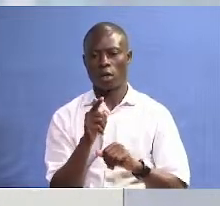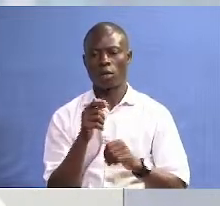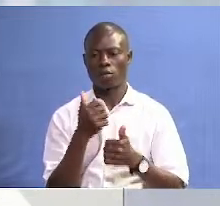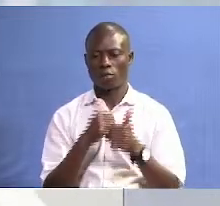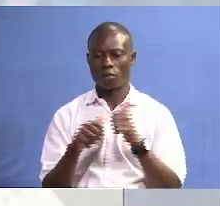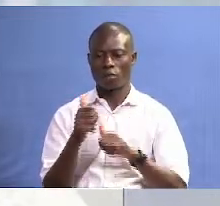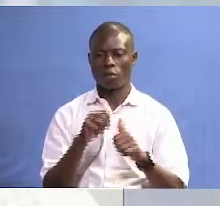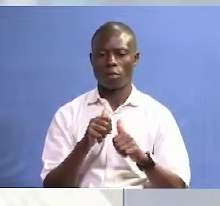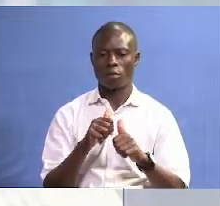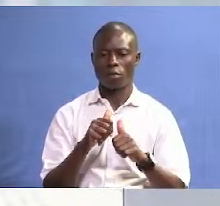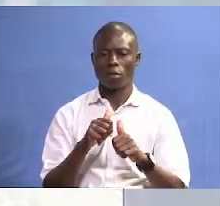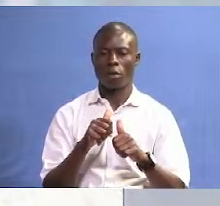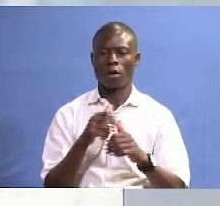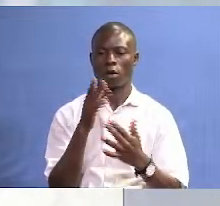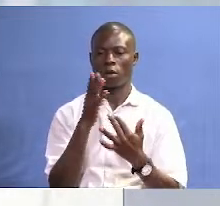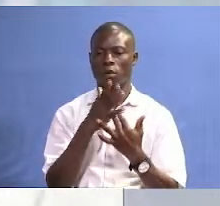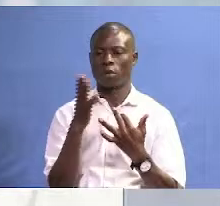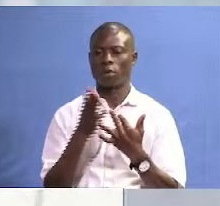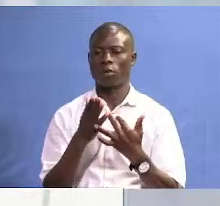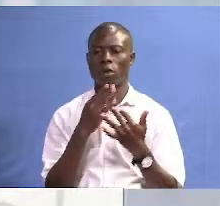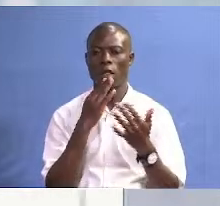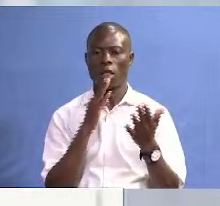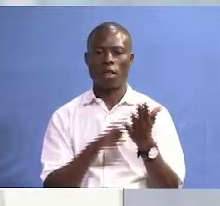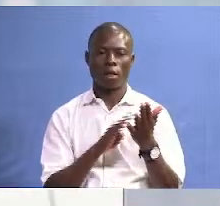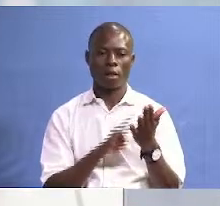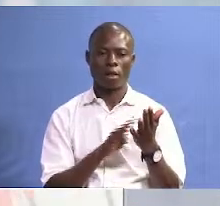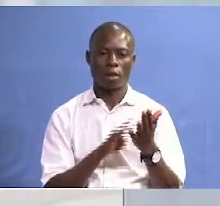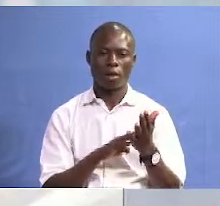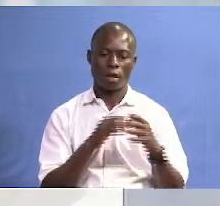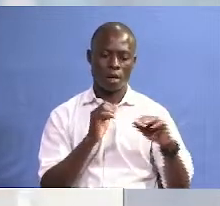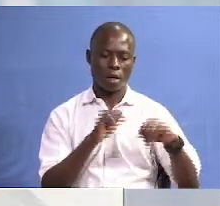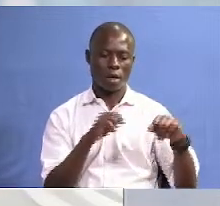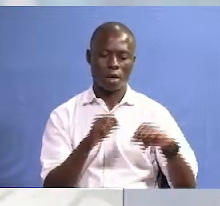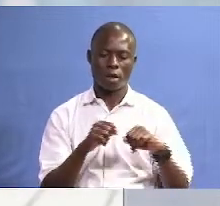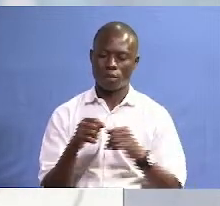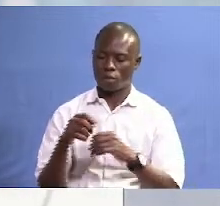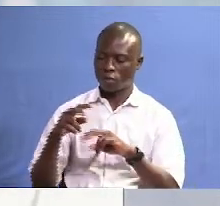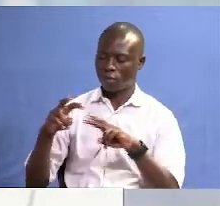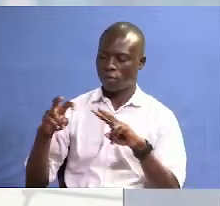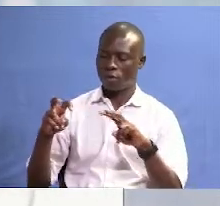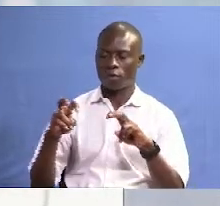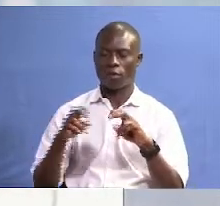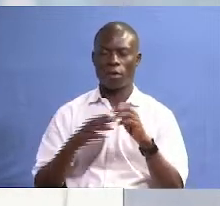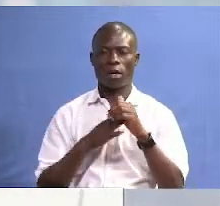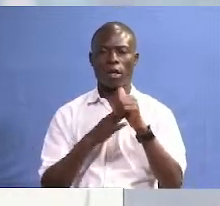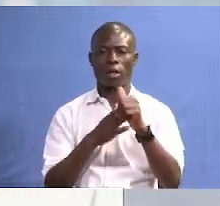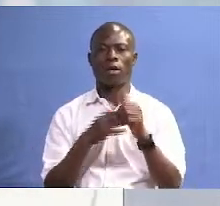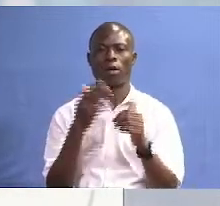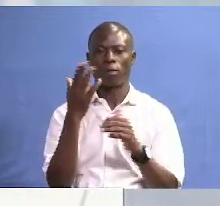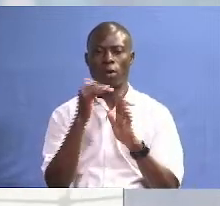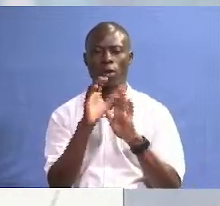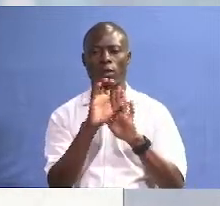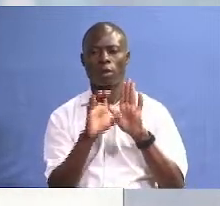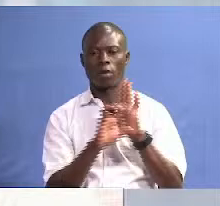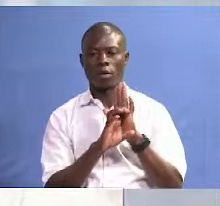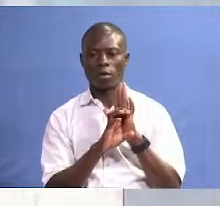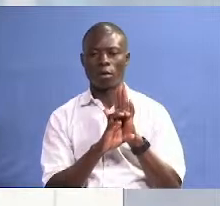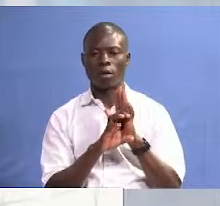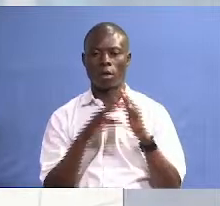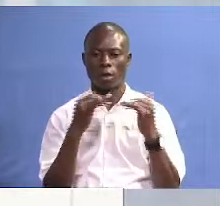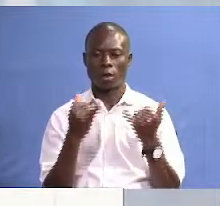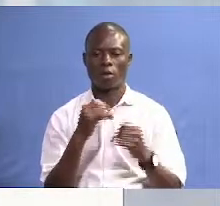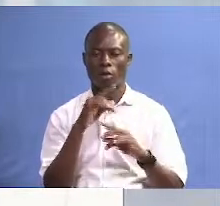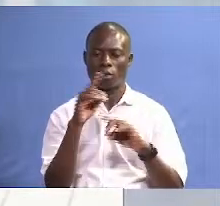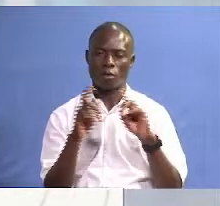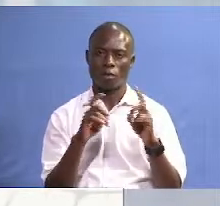act upon the recommendations and of course investigation guided by the Constitution. And now the question that